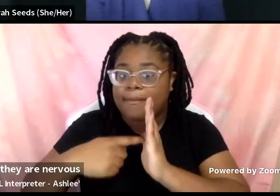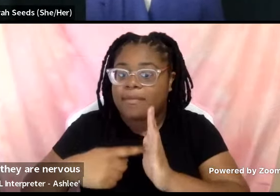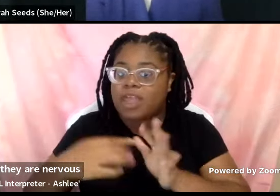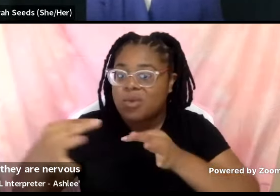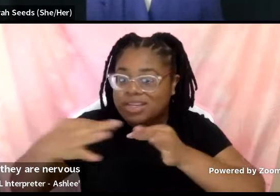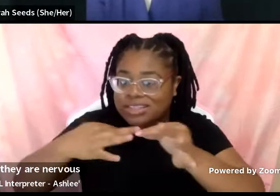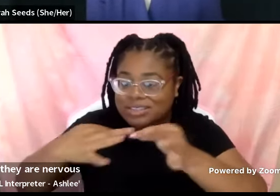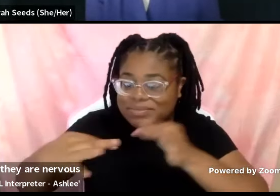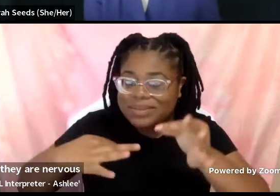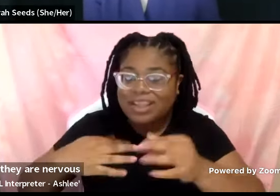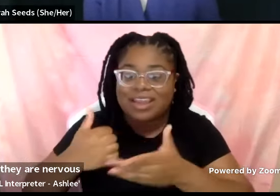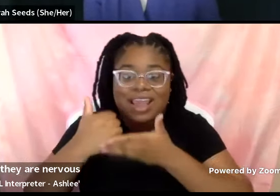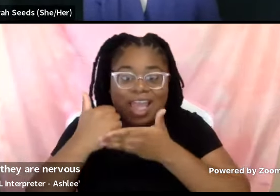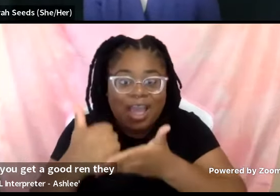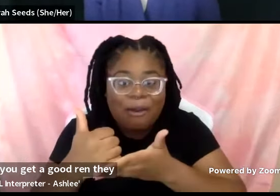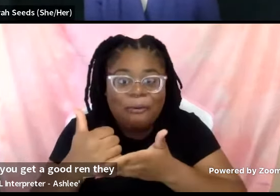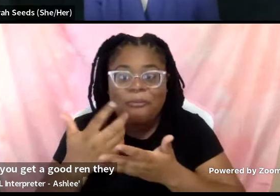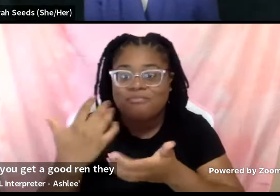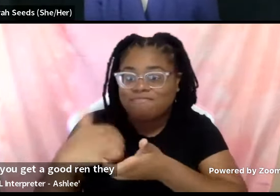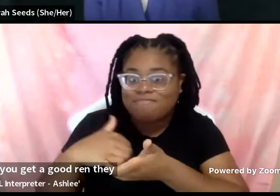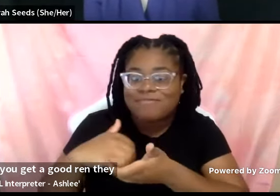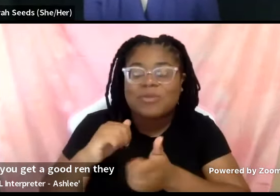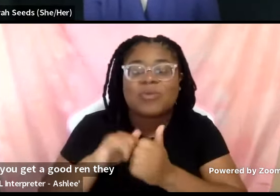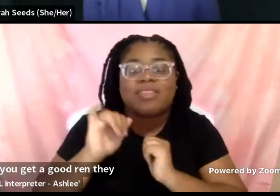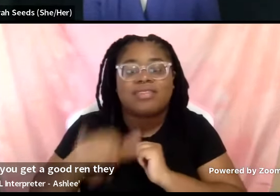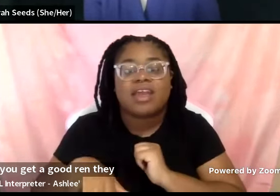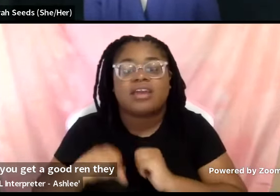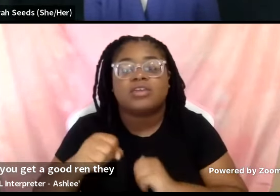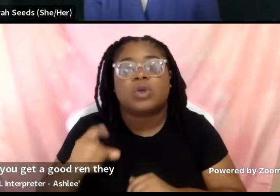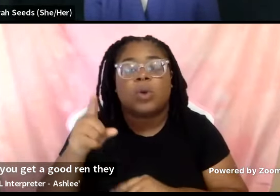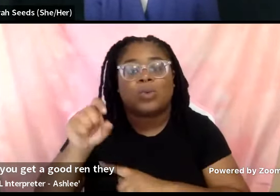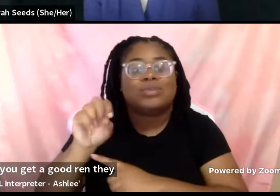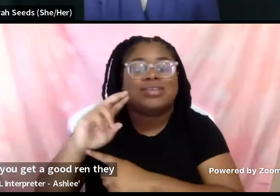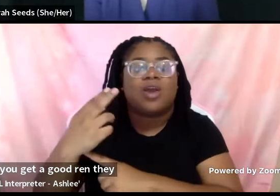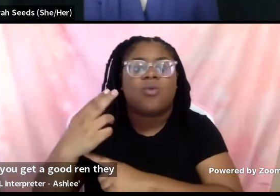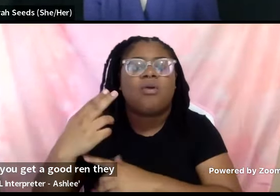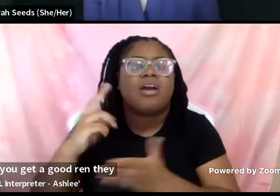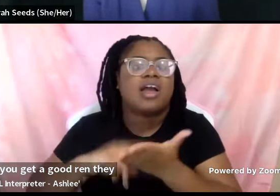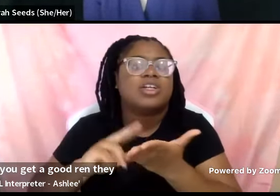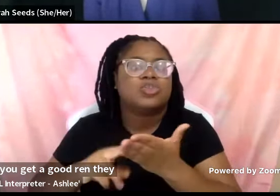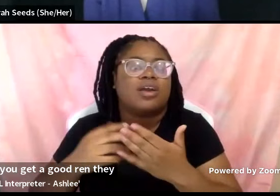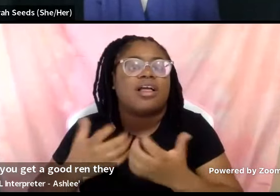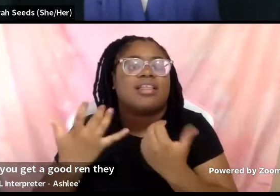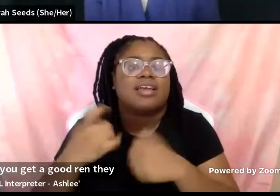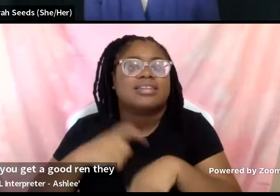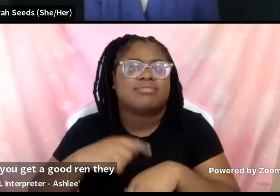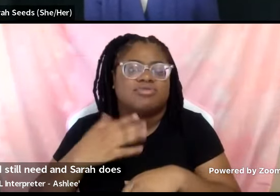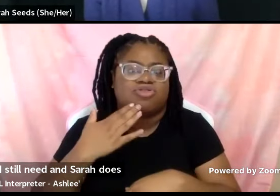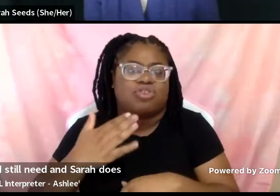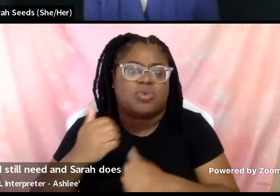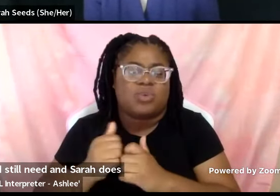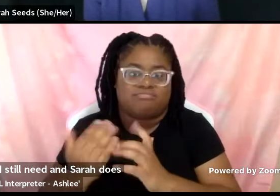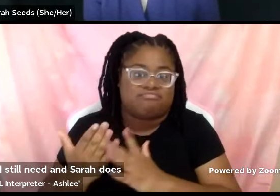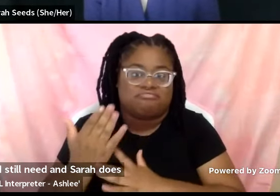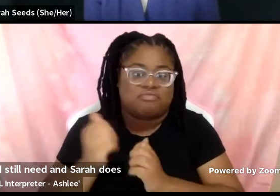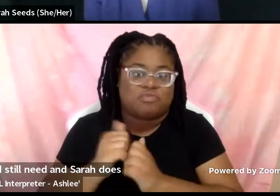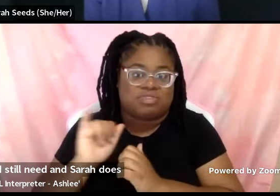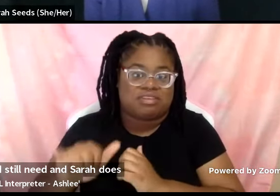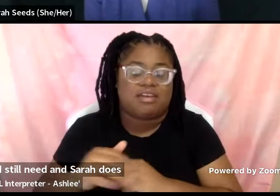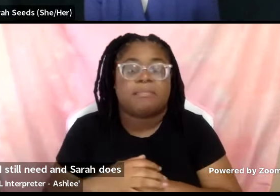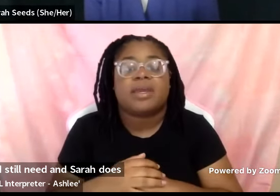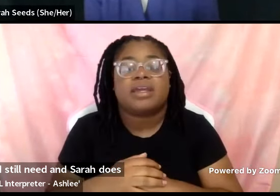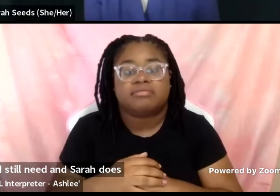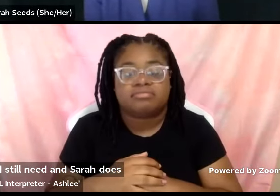what you still need. And Sarah does it. Sarah does the contracts all the time. So she's great about navigating all that. But yeah,